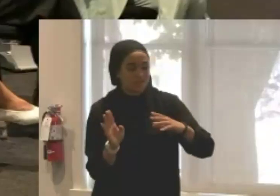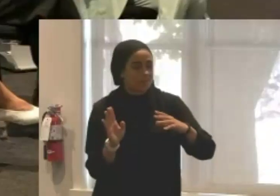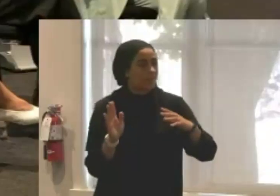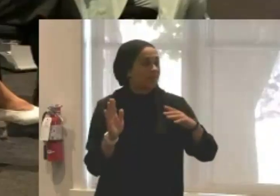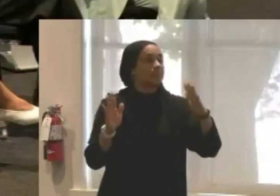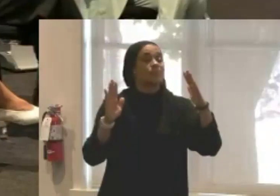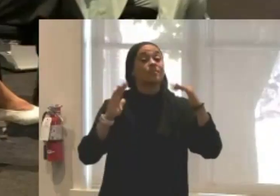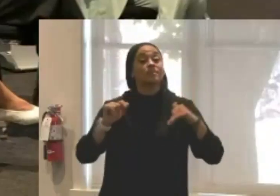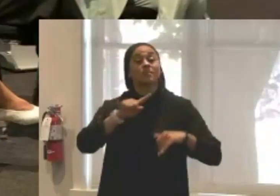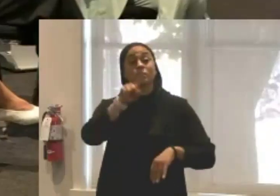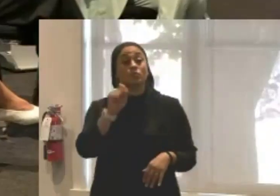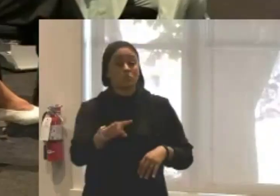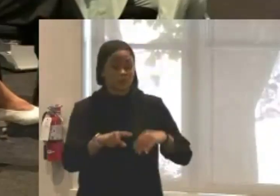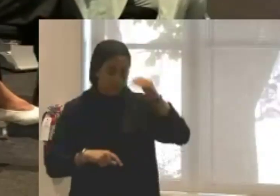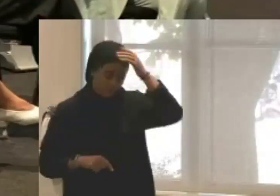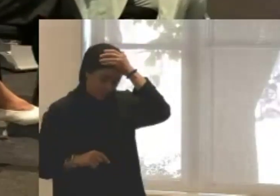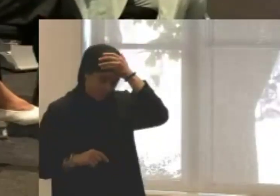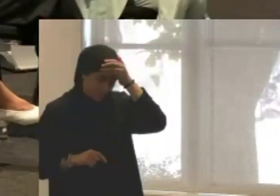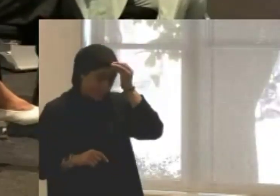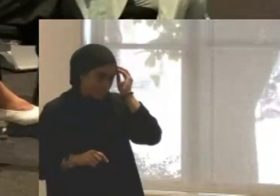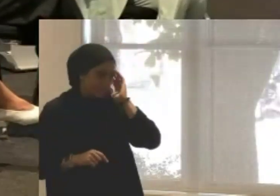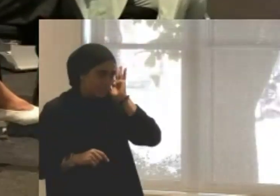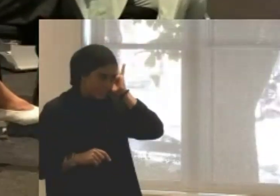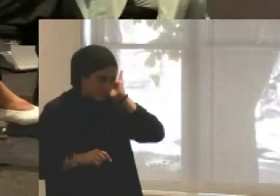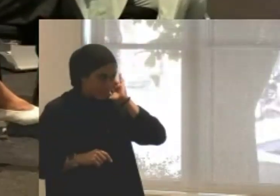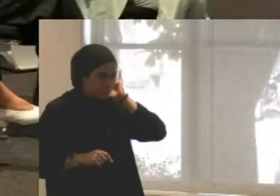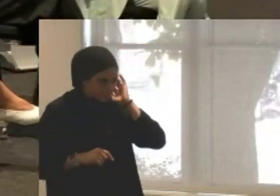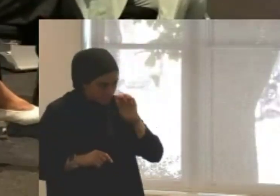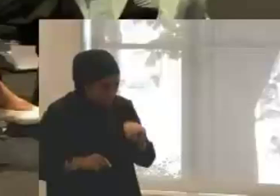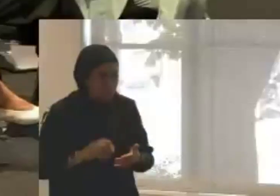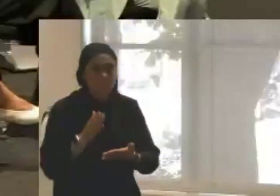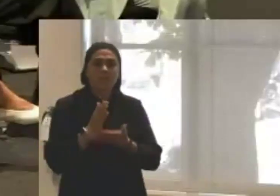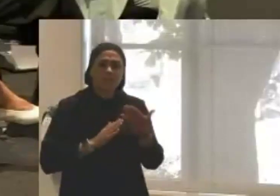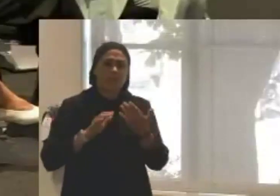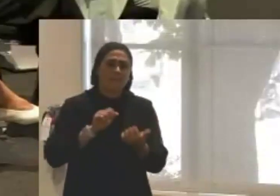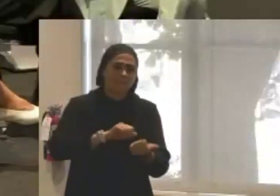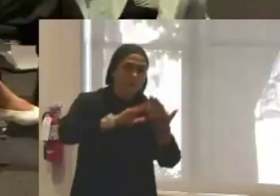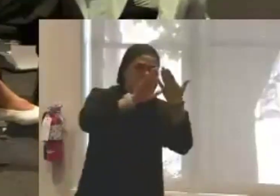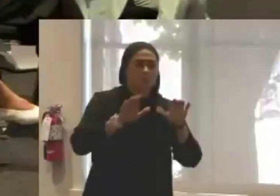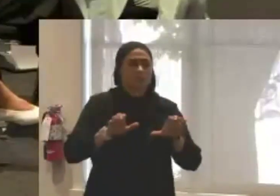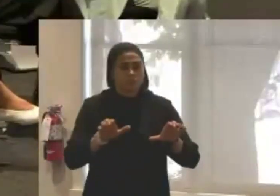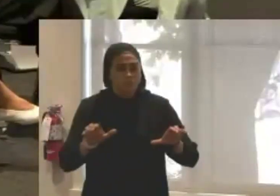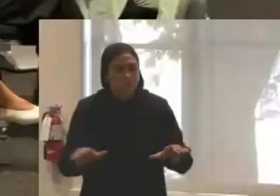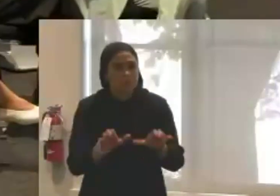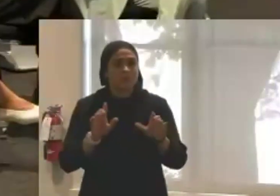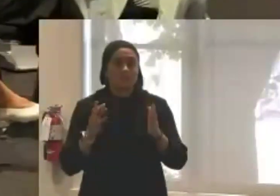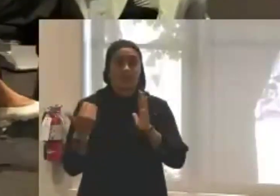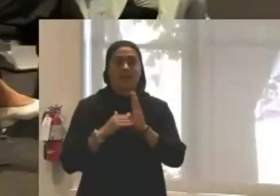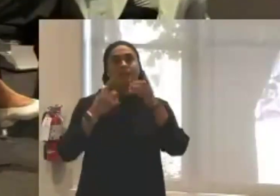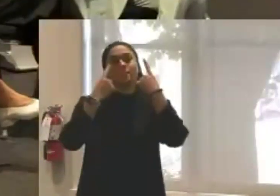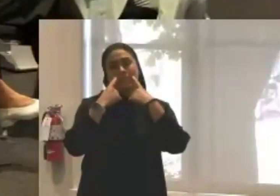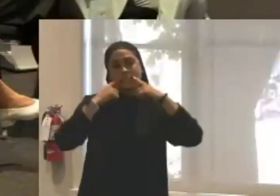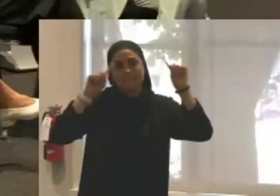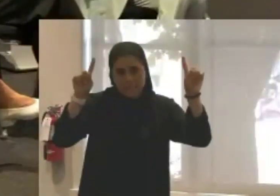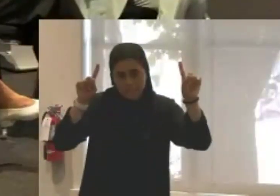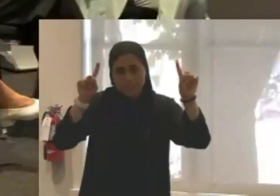then, following question, what are some innovative approaches or practices that have been, again, successful in reaching